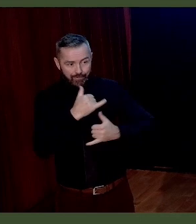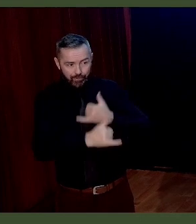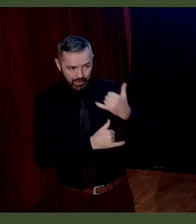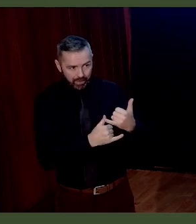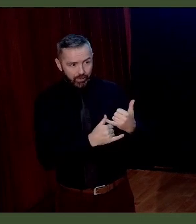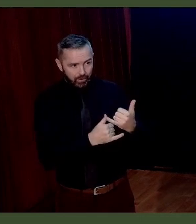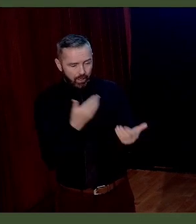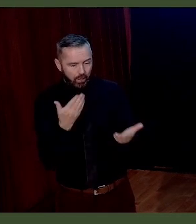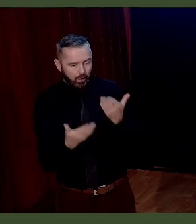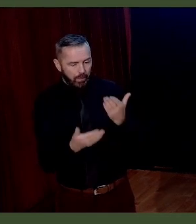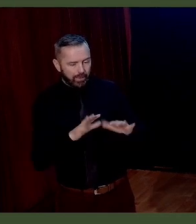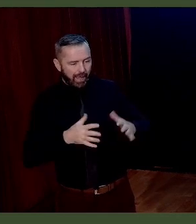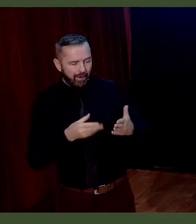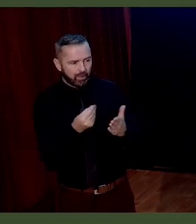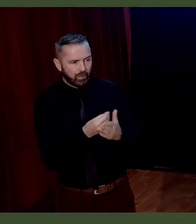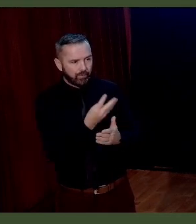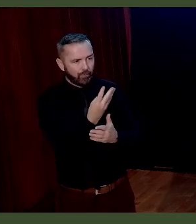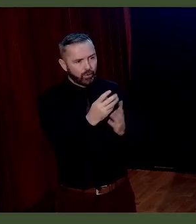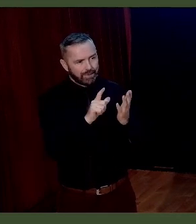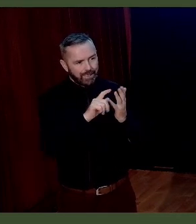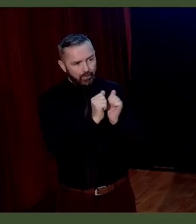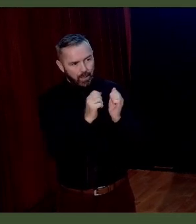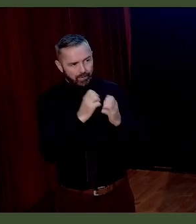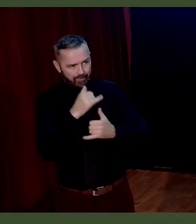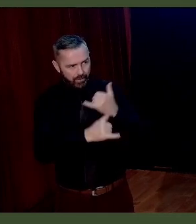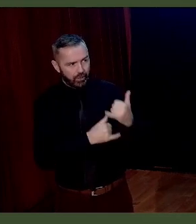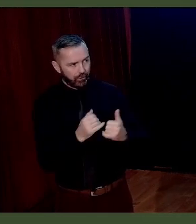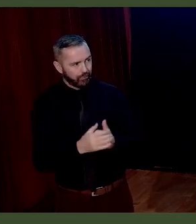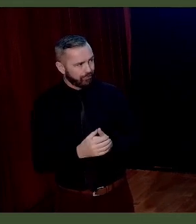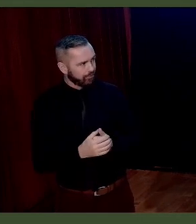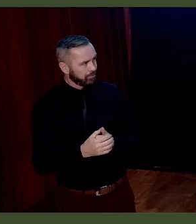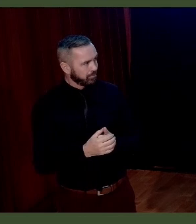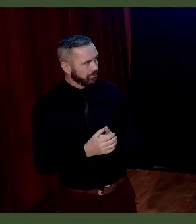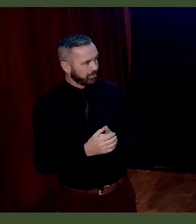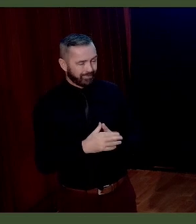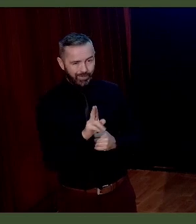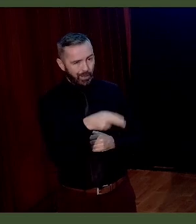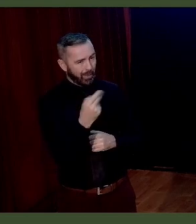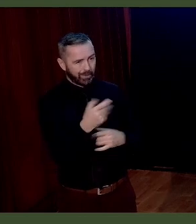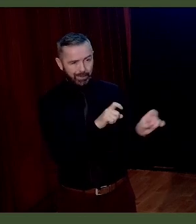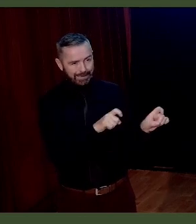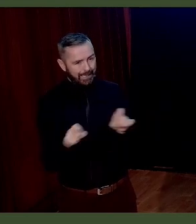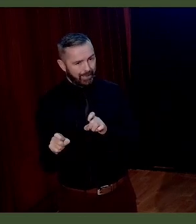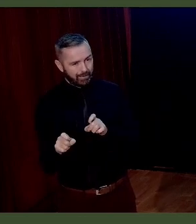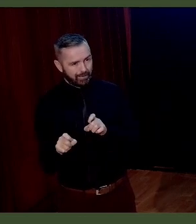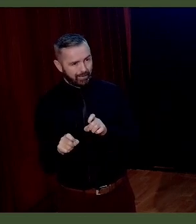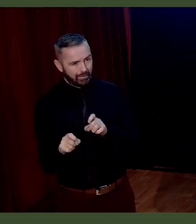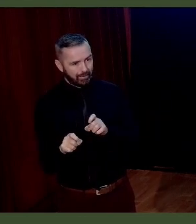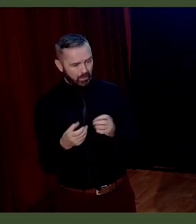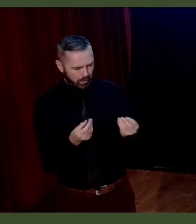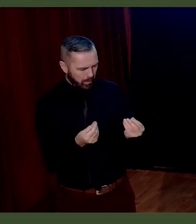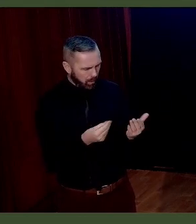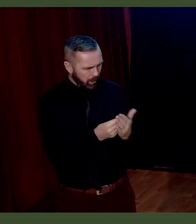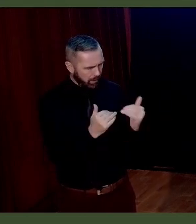year versus an average cost of £47 a year. This was unsustainable. That gap was going